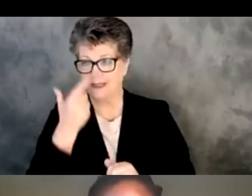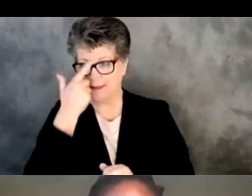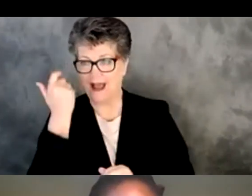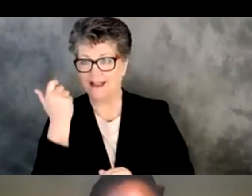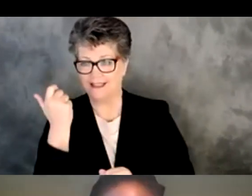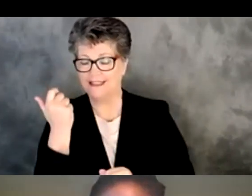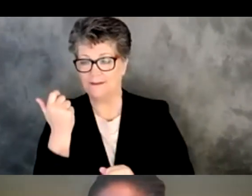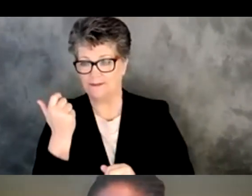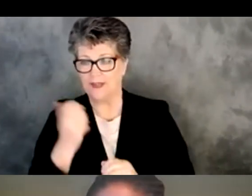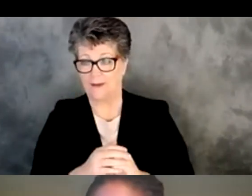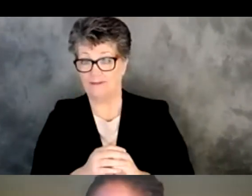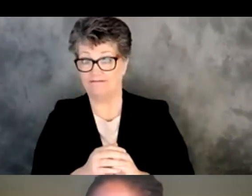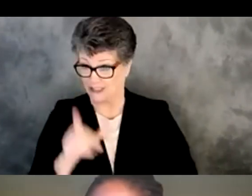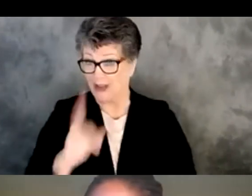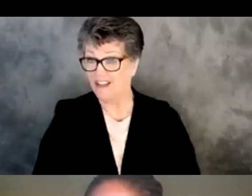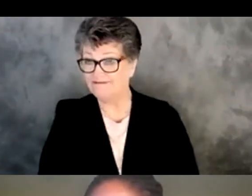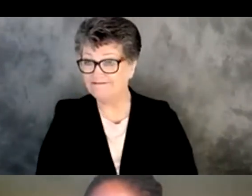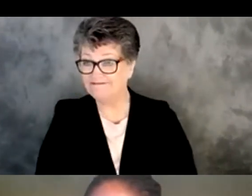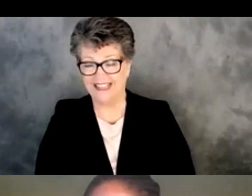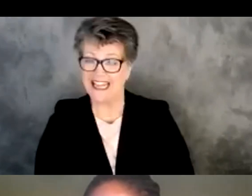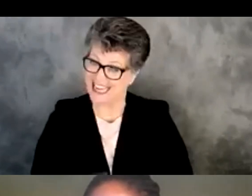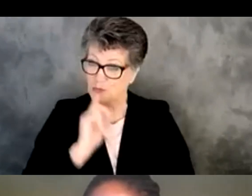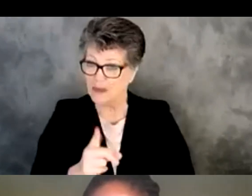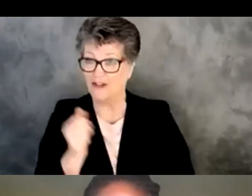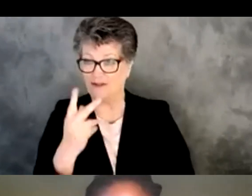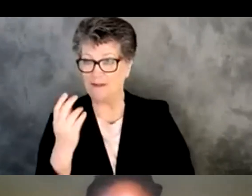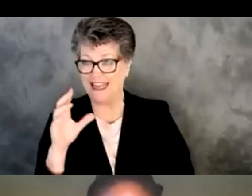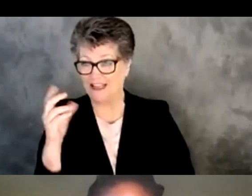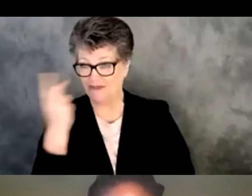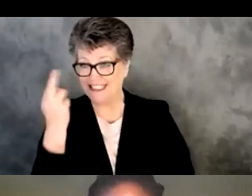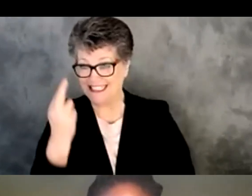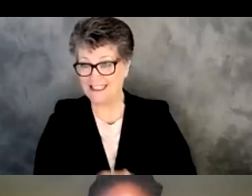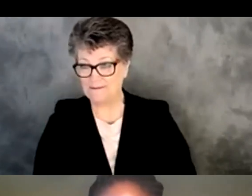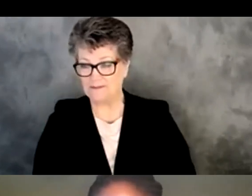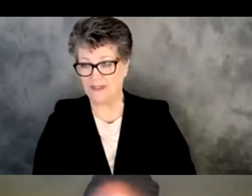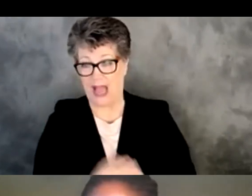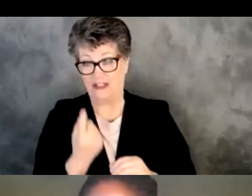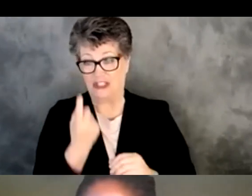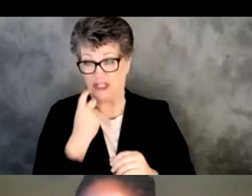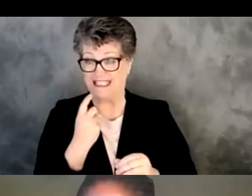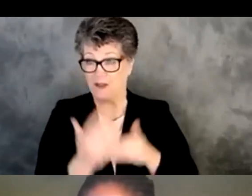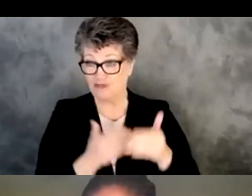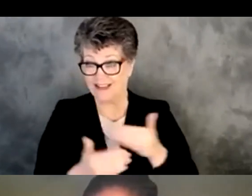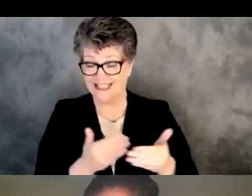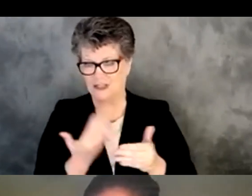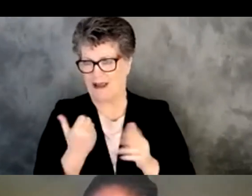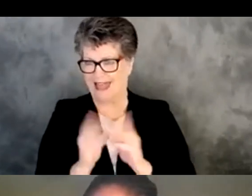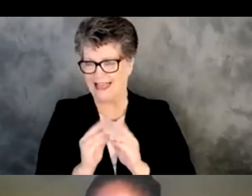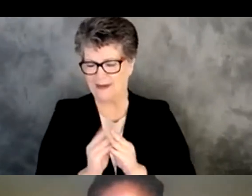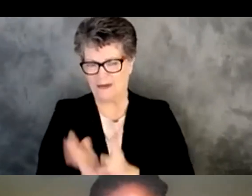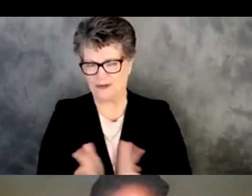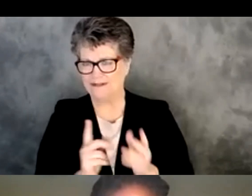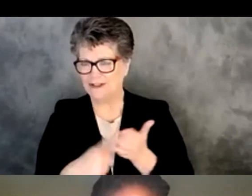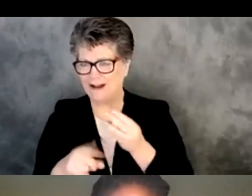because it's real. It's real for a lot of reasons. I just was in the process. I think in my last meeting, I was talking about